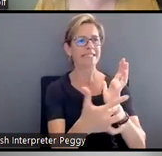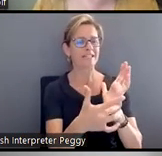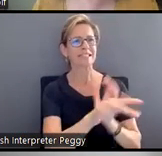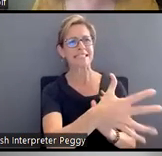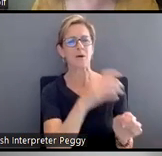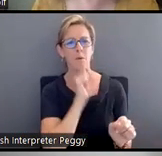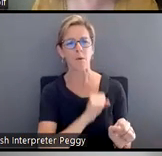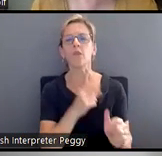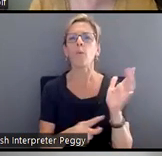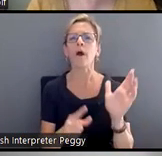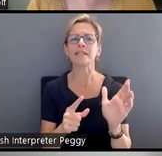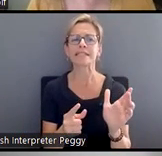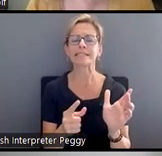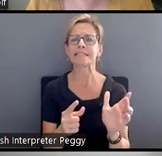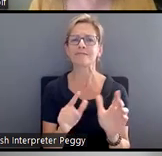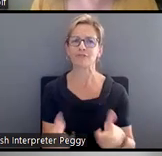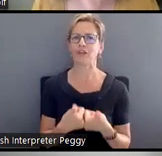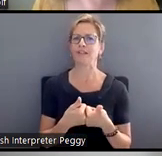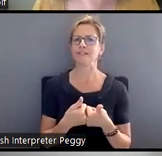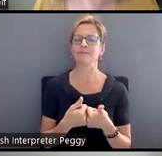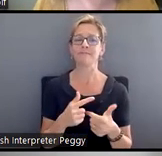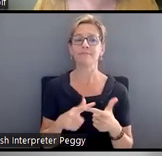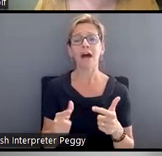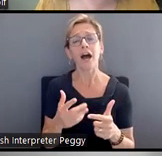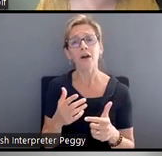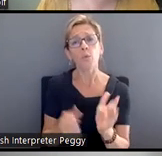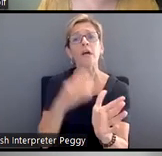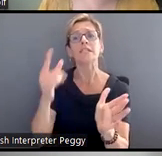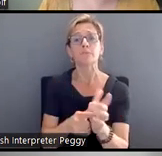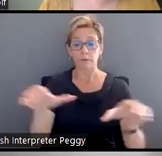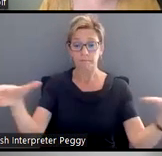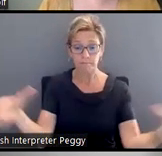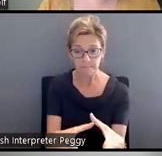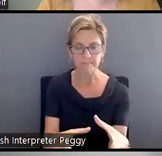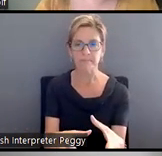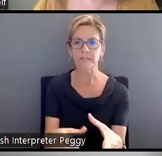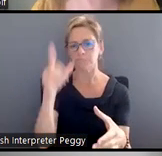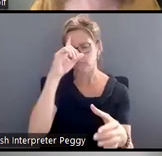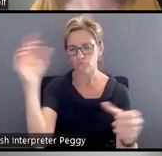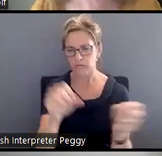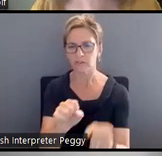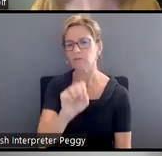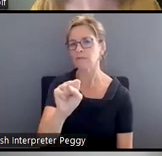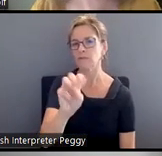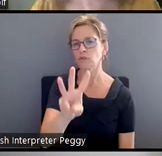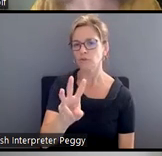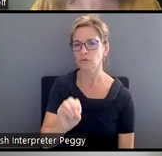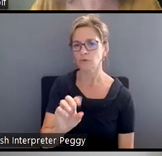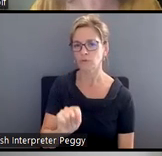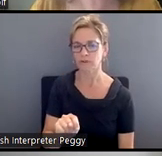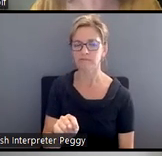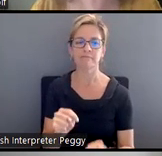a really good thing to do every once in a while at one of your meetings. And again, there's lots of information in the handouts